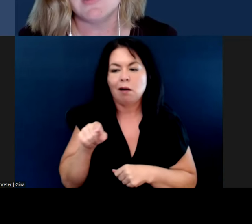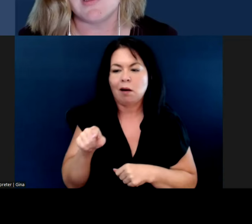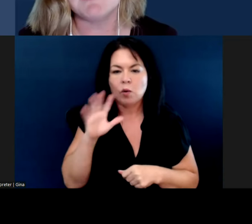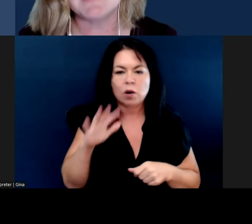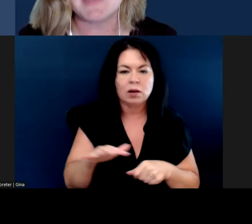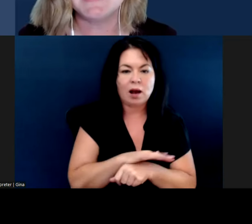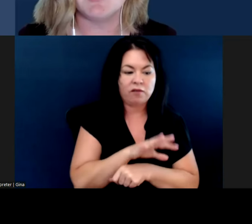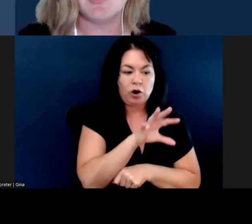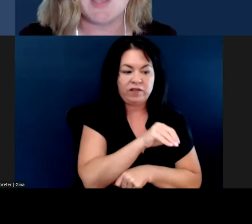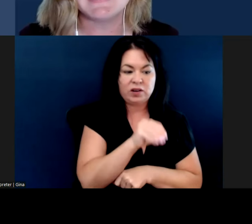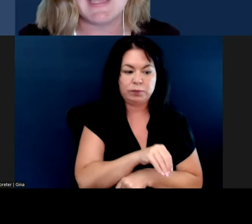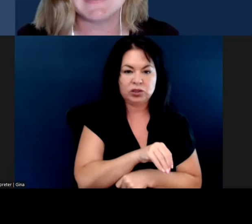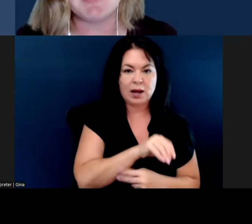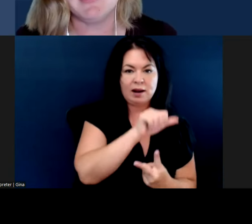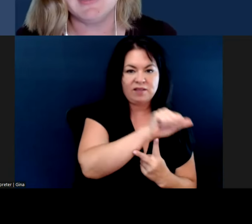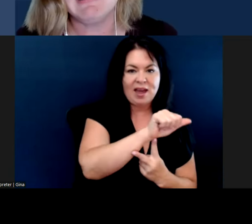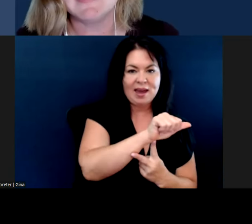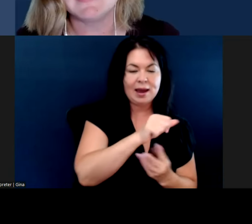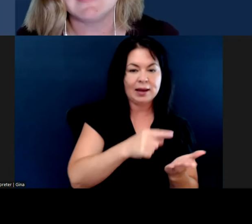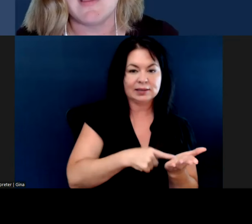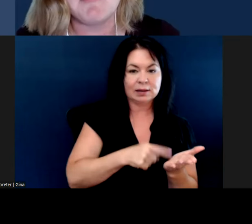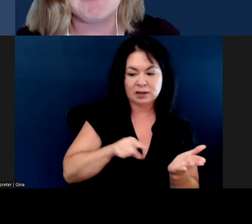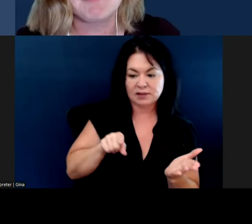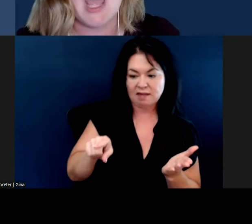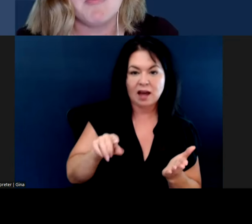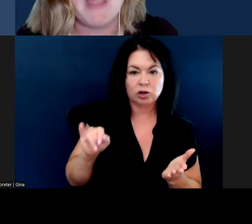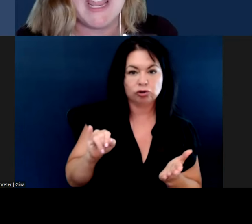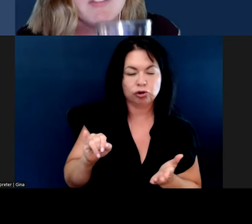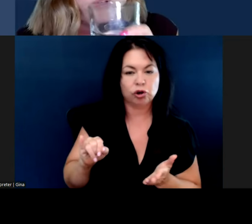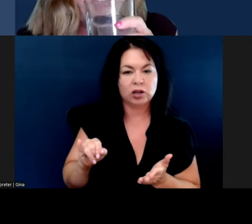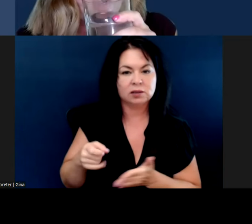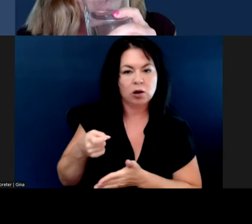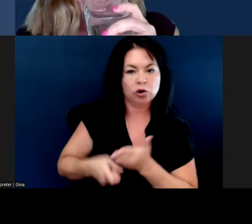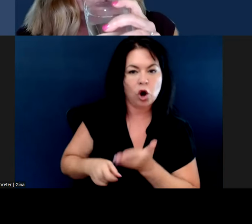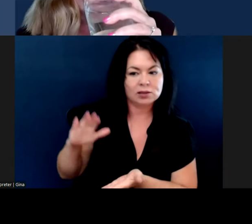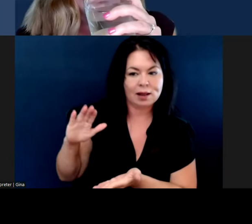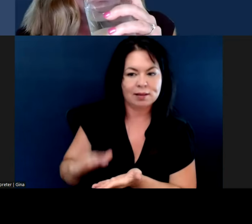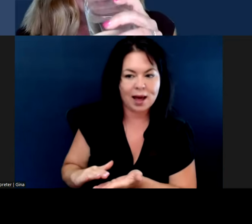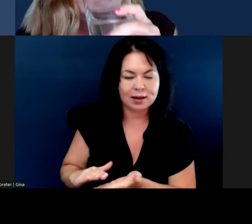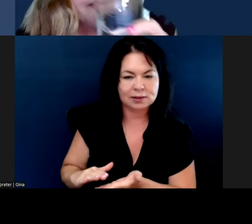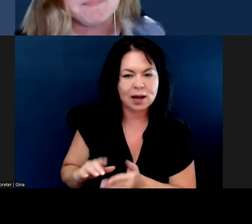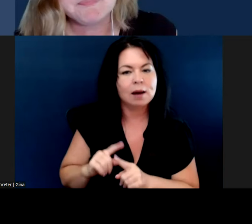So sometimes these will cost less, but you'll get less help paying for that.